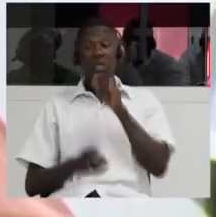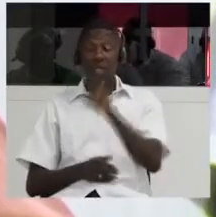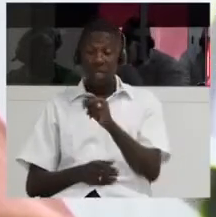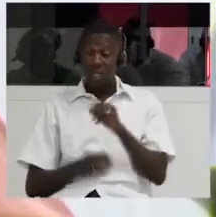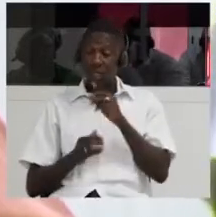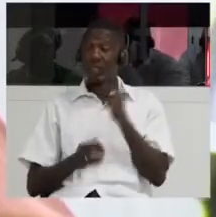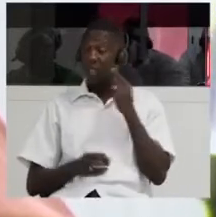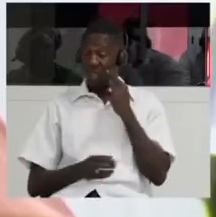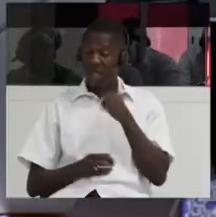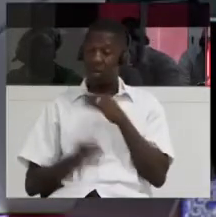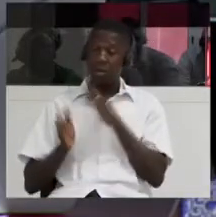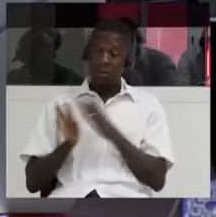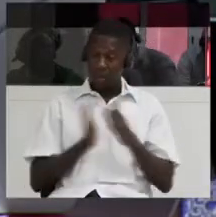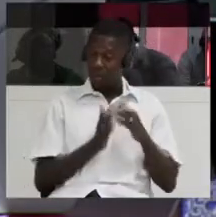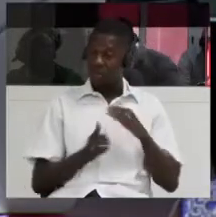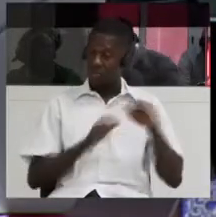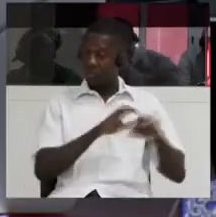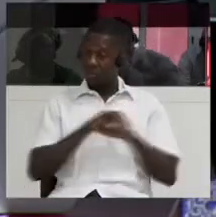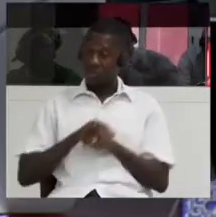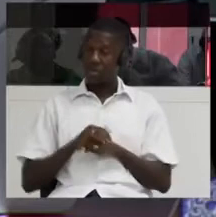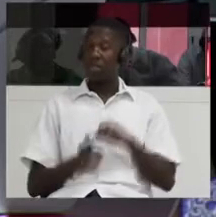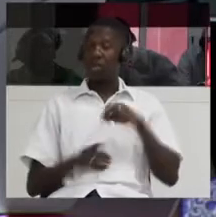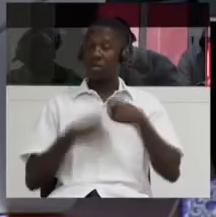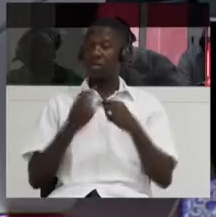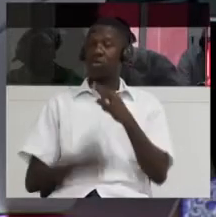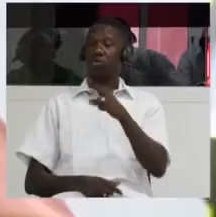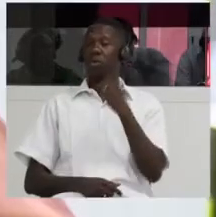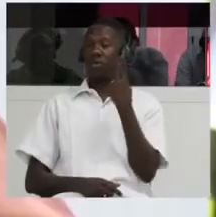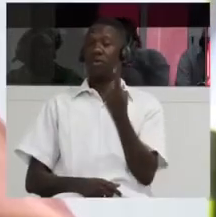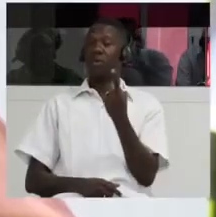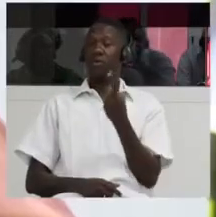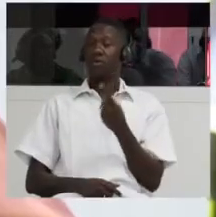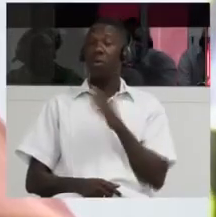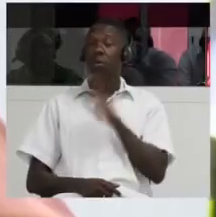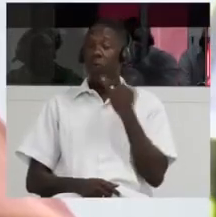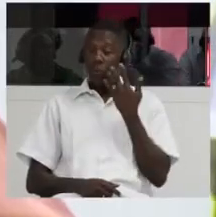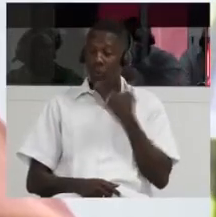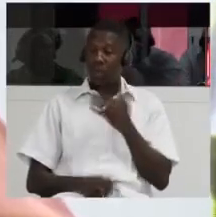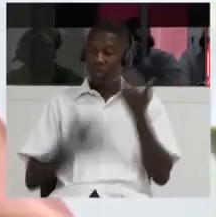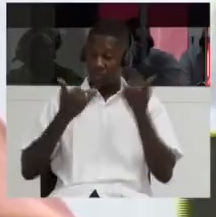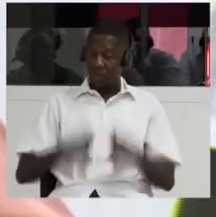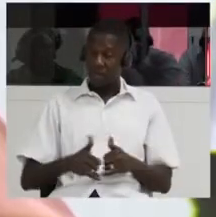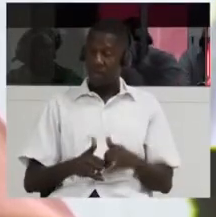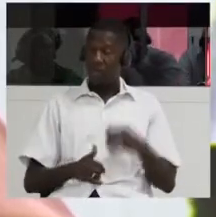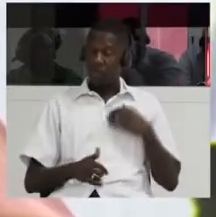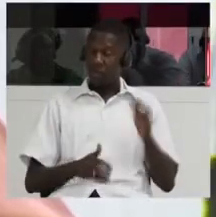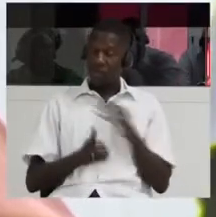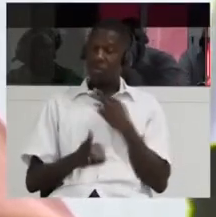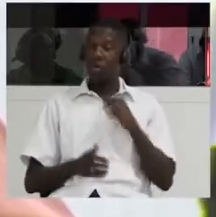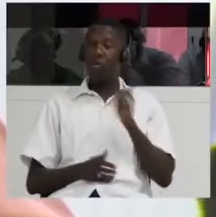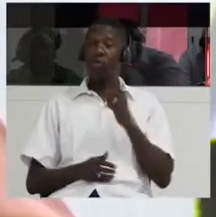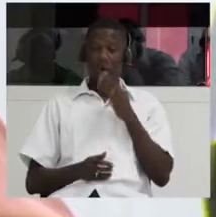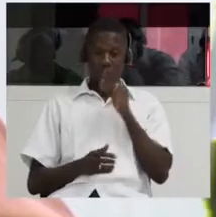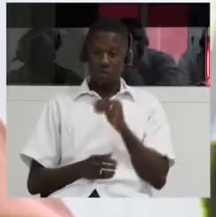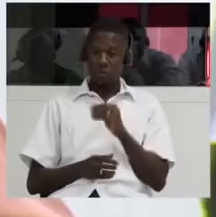21st. So when it failed, and going by what we were told, to fall in the following